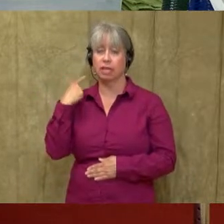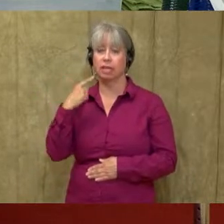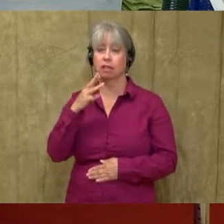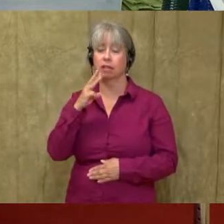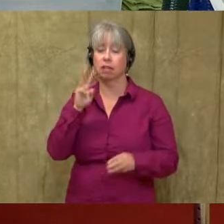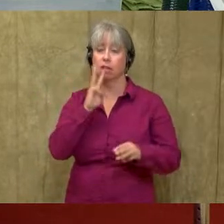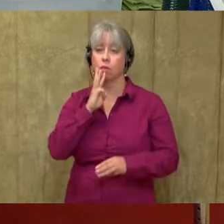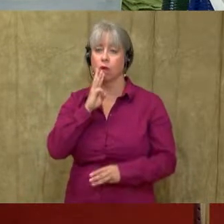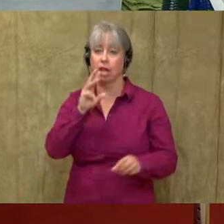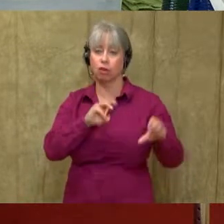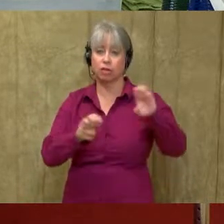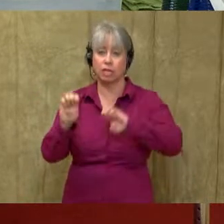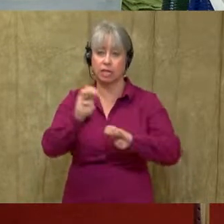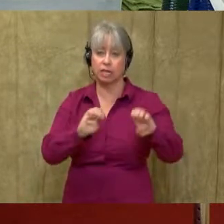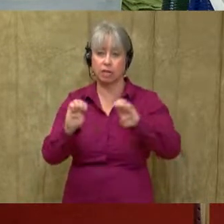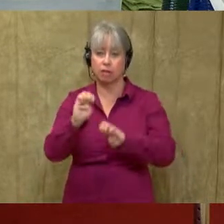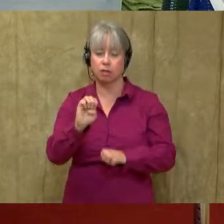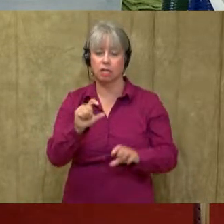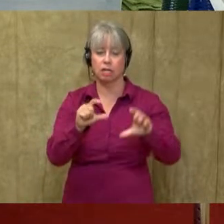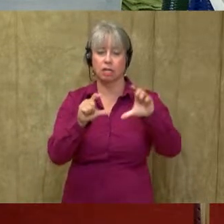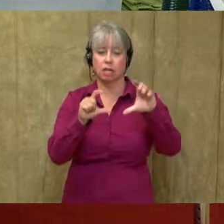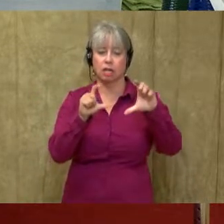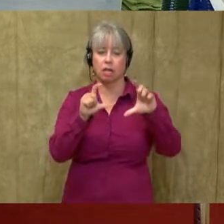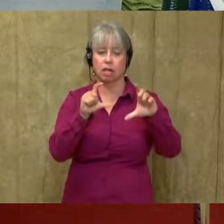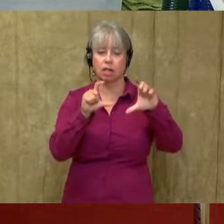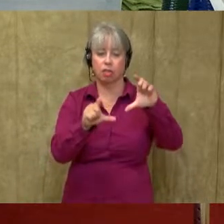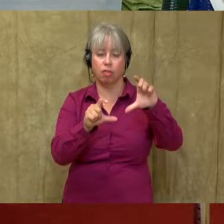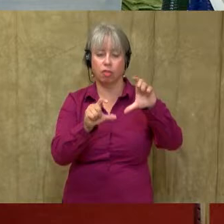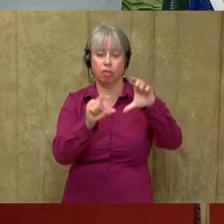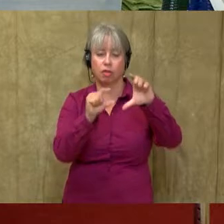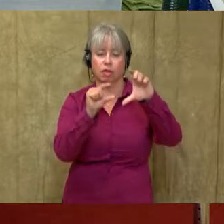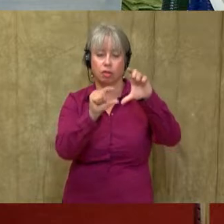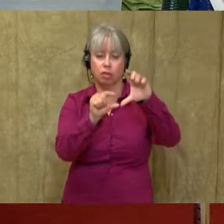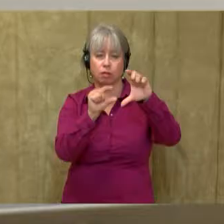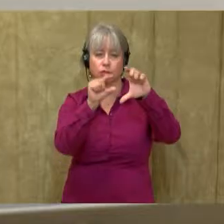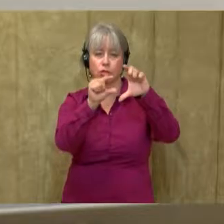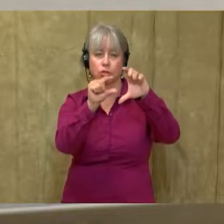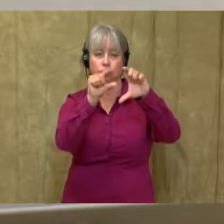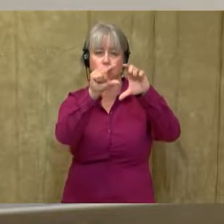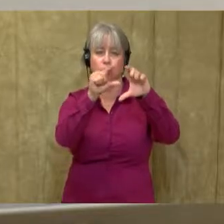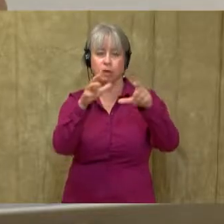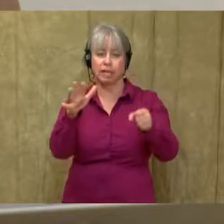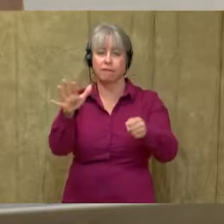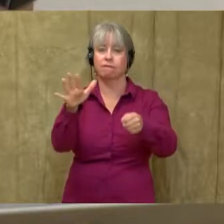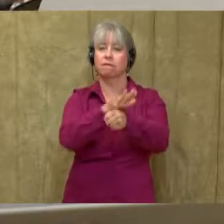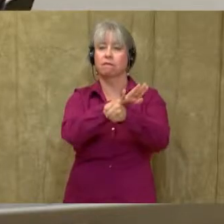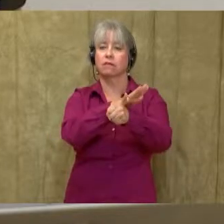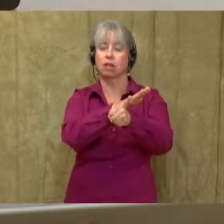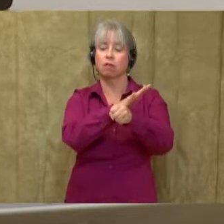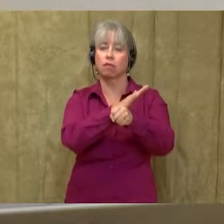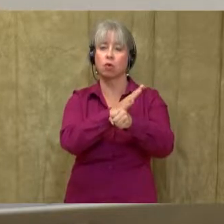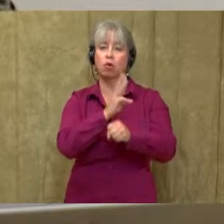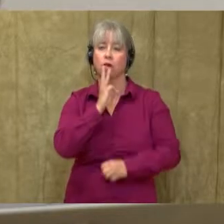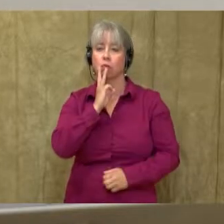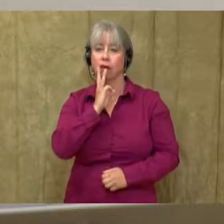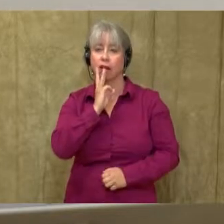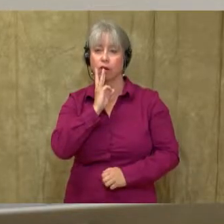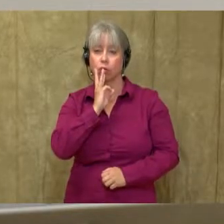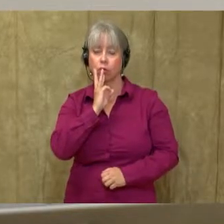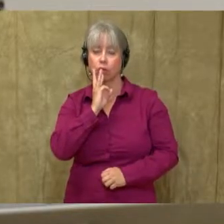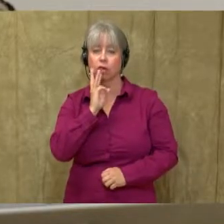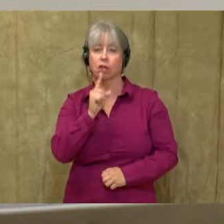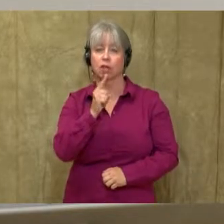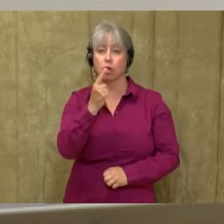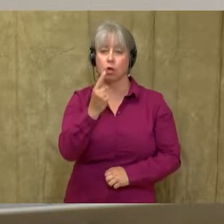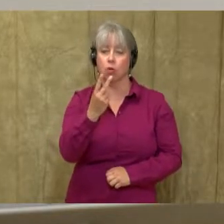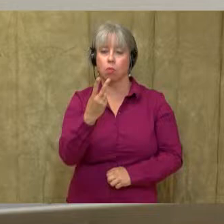height and the same radius, 3 cones would fill up this cylinder. So that means that this is